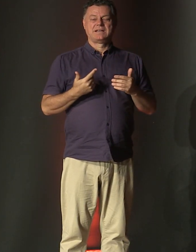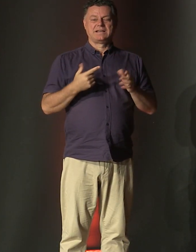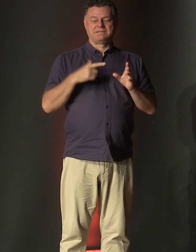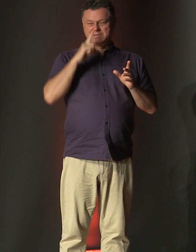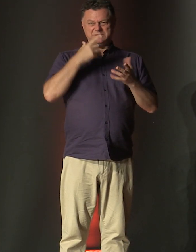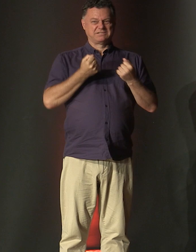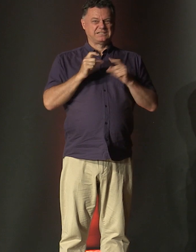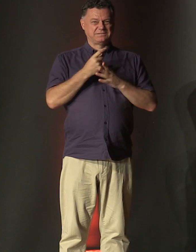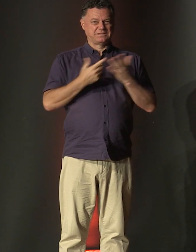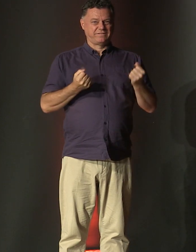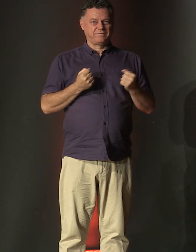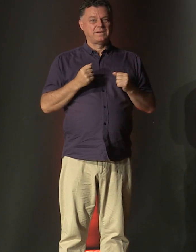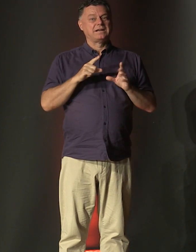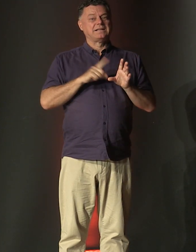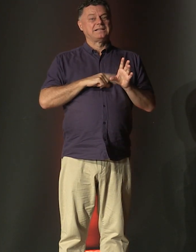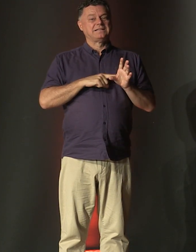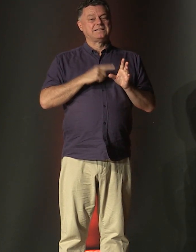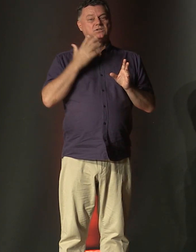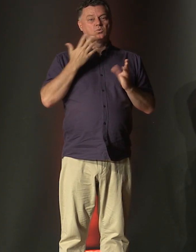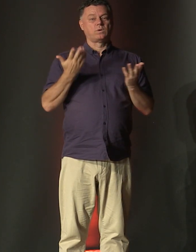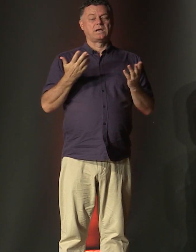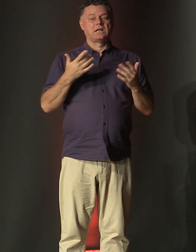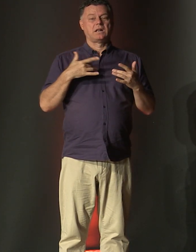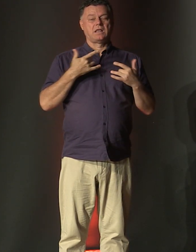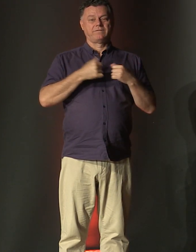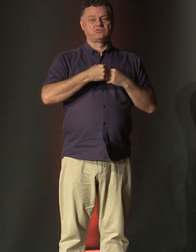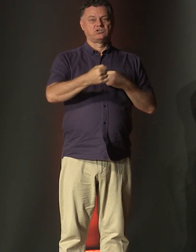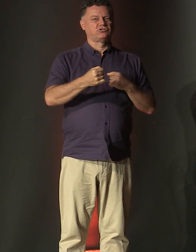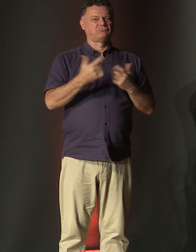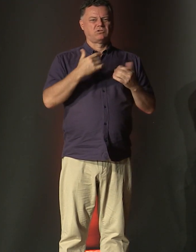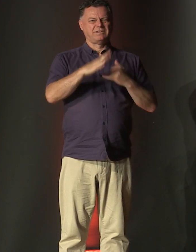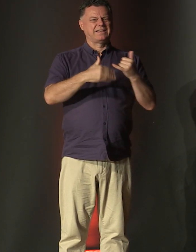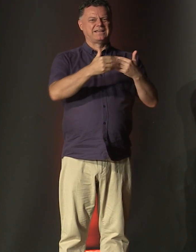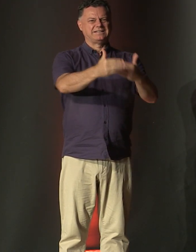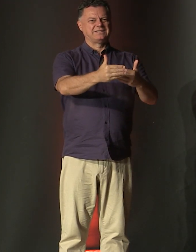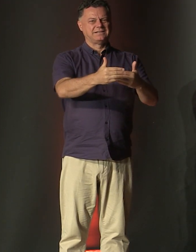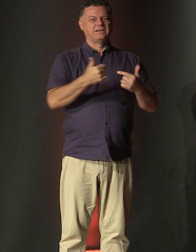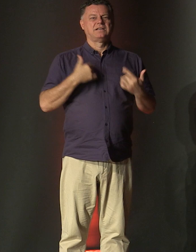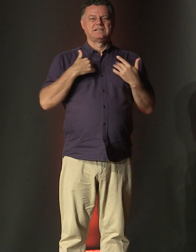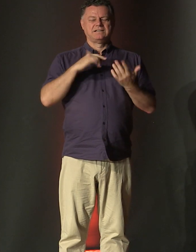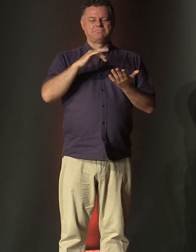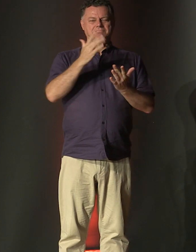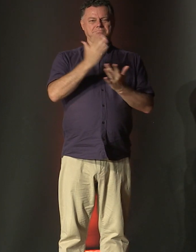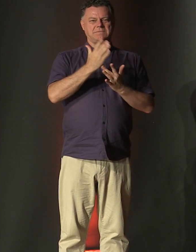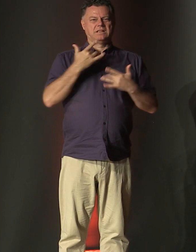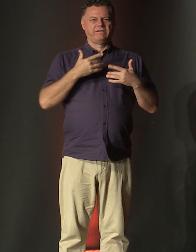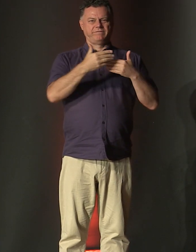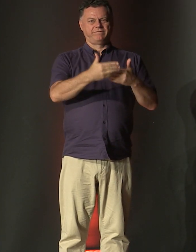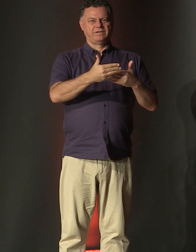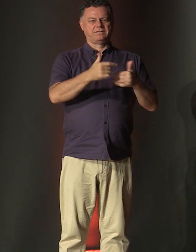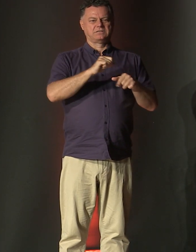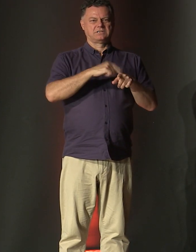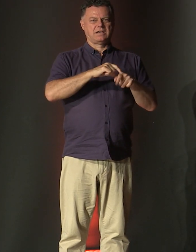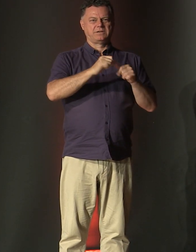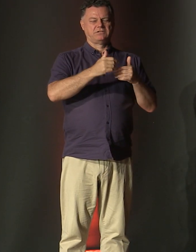years of longevity are in the middle of life, in the heart of life. So that then